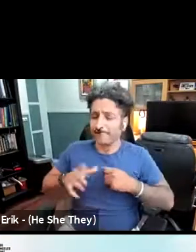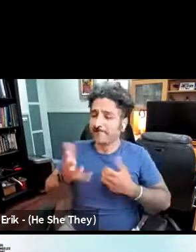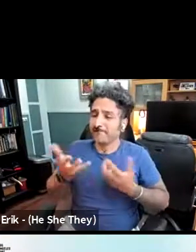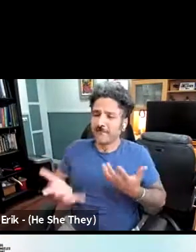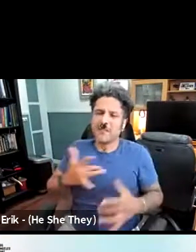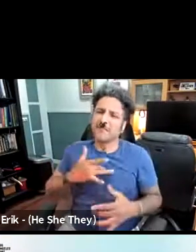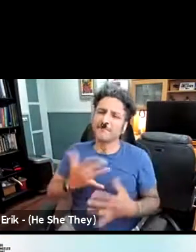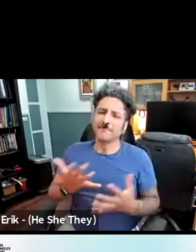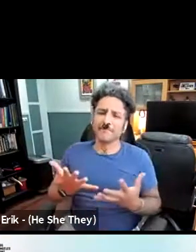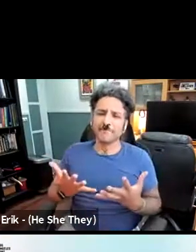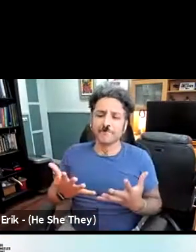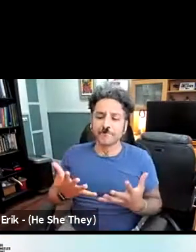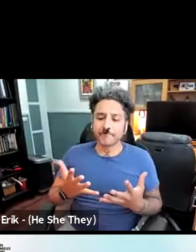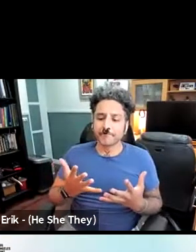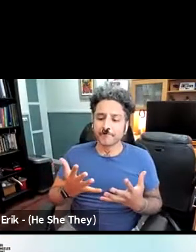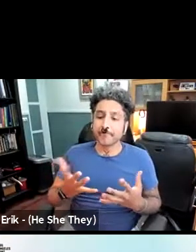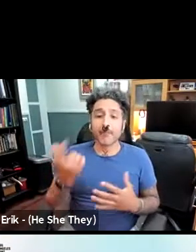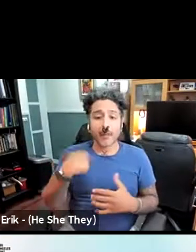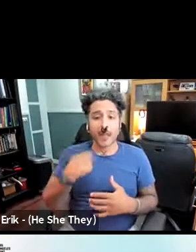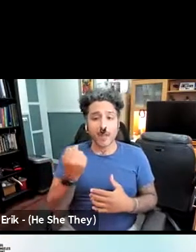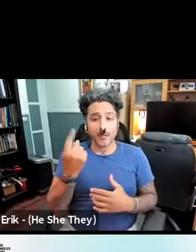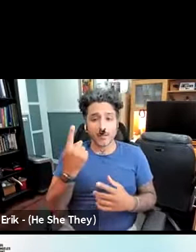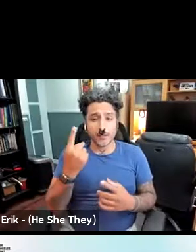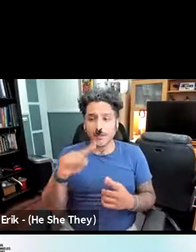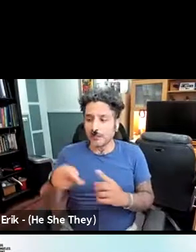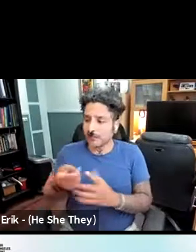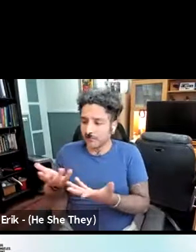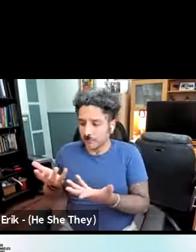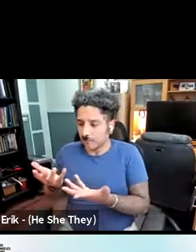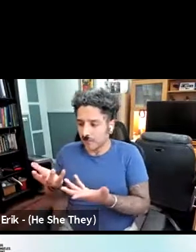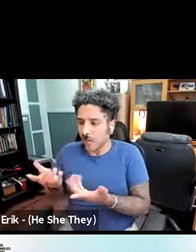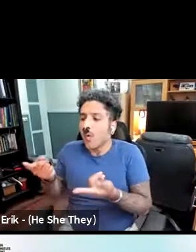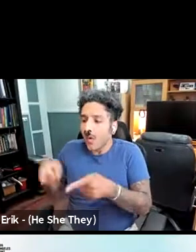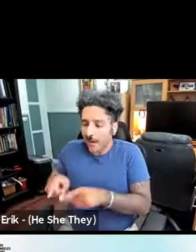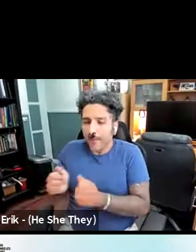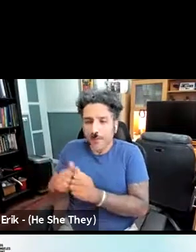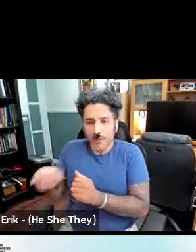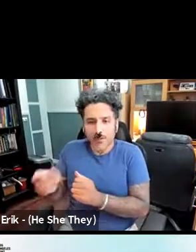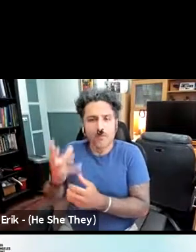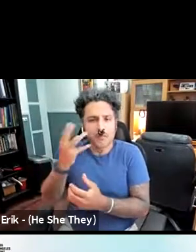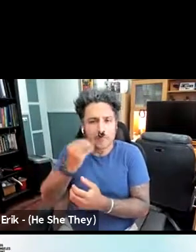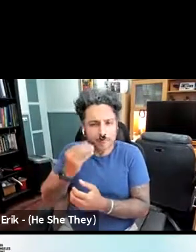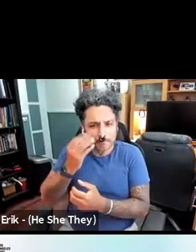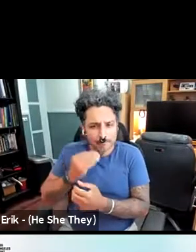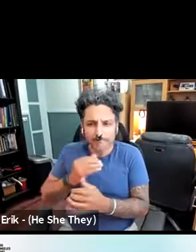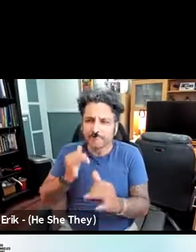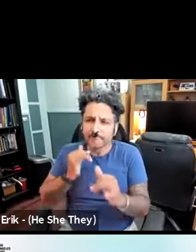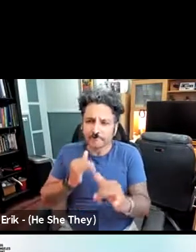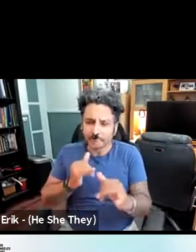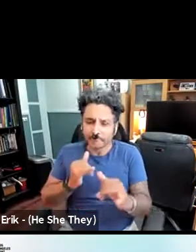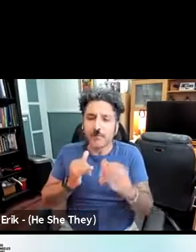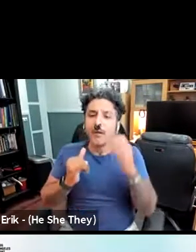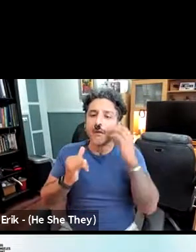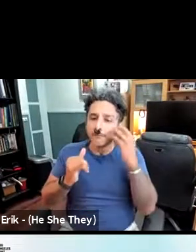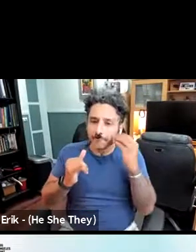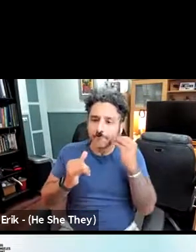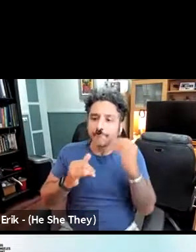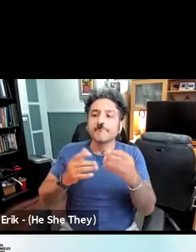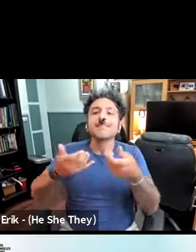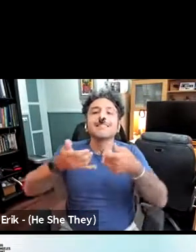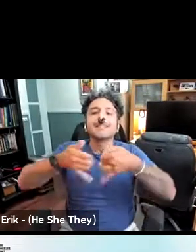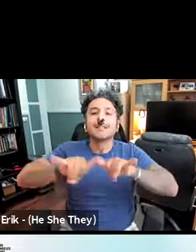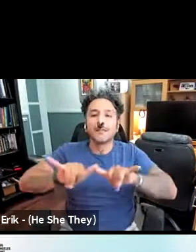me real quick, but I understand where you've been a little bit. And if not, I can fall back a little bit and then still help you along the